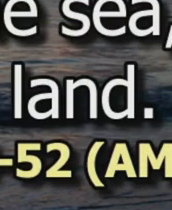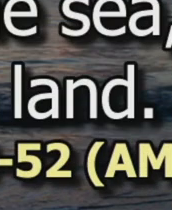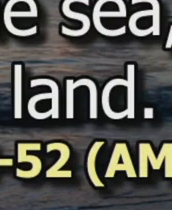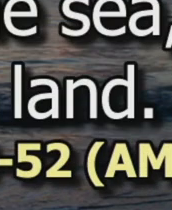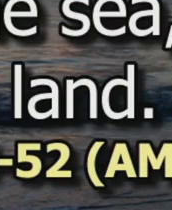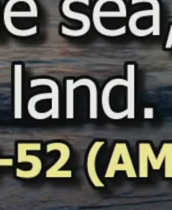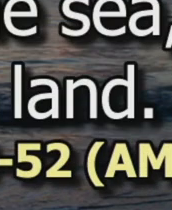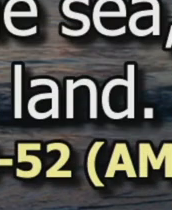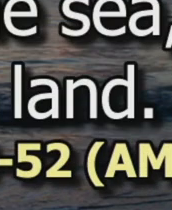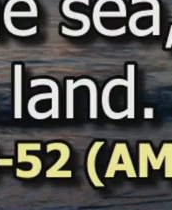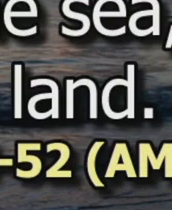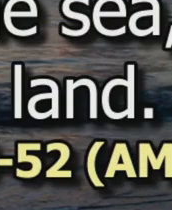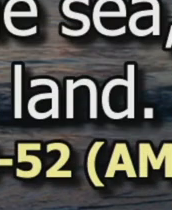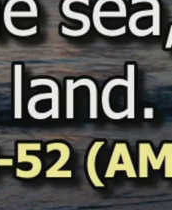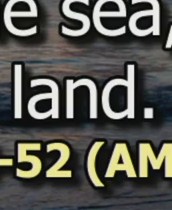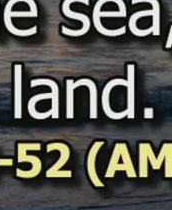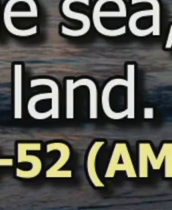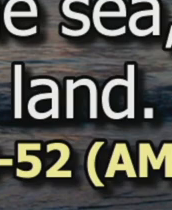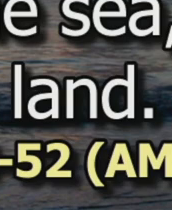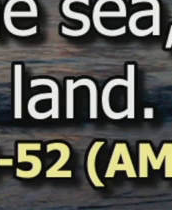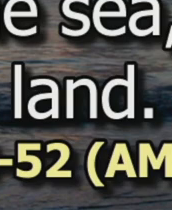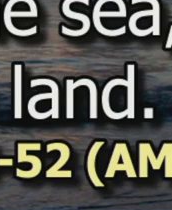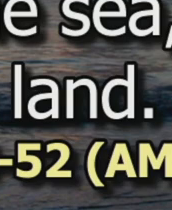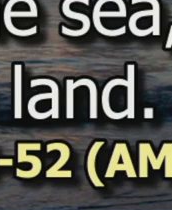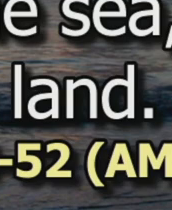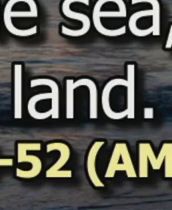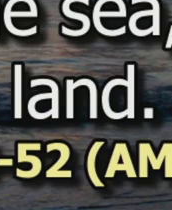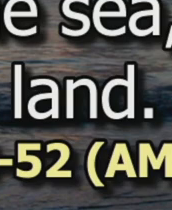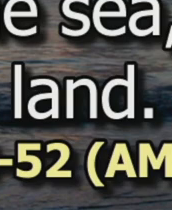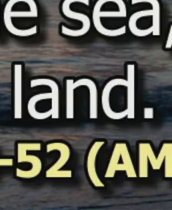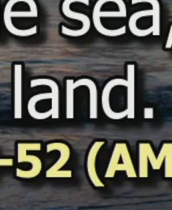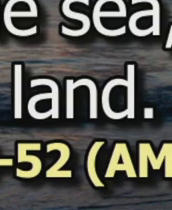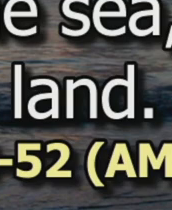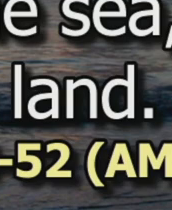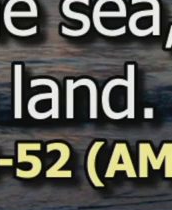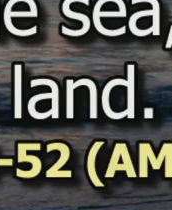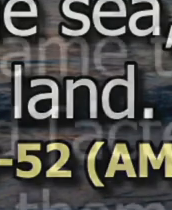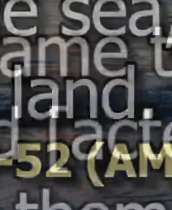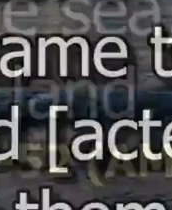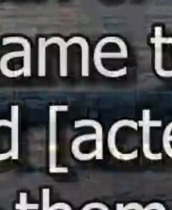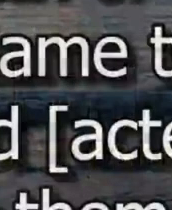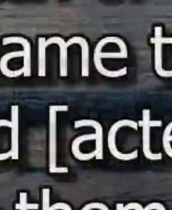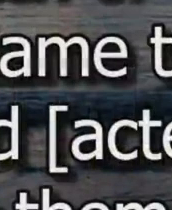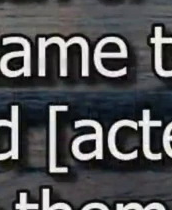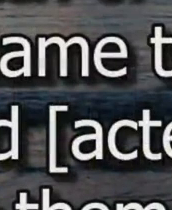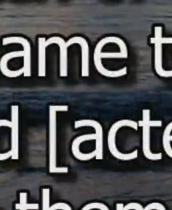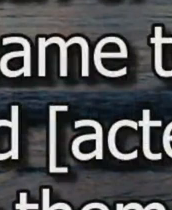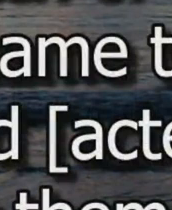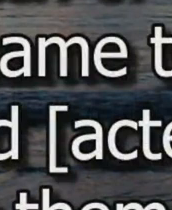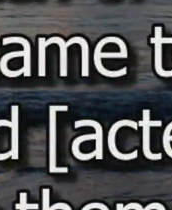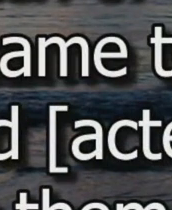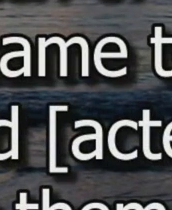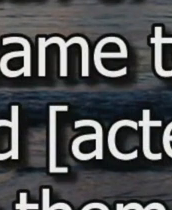Now, when the evening had come, the boat was in the middle of the sea, and Jesus was alone in the land. Seeing